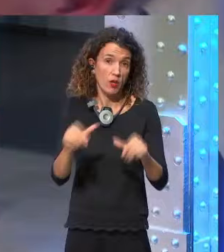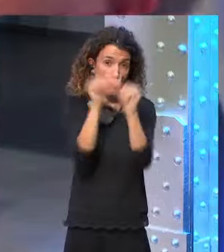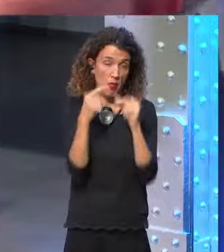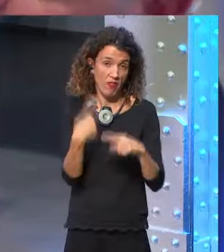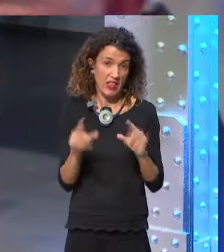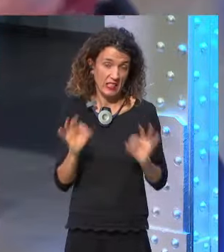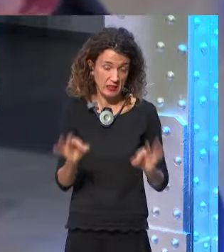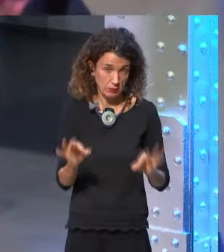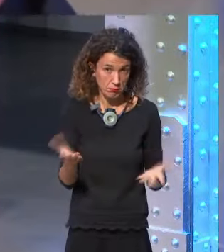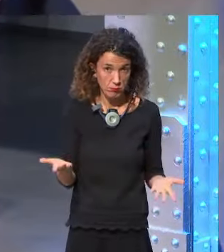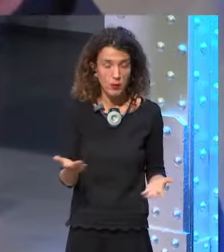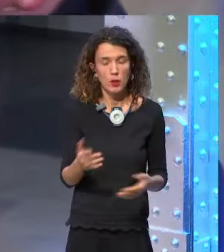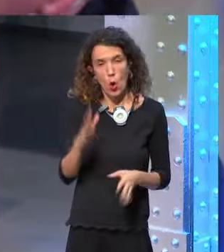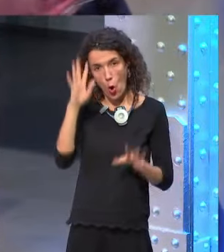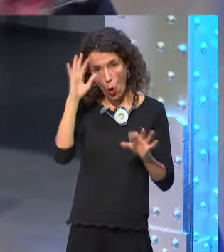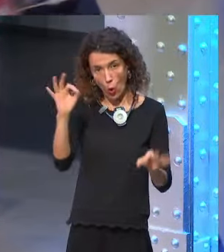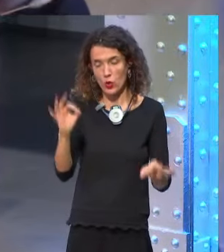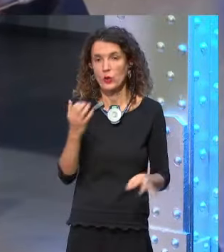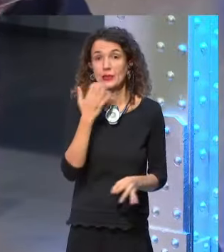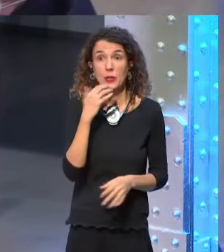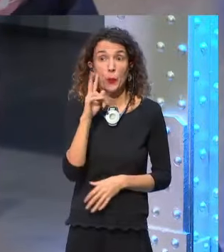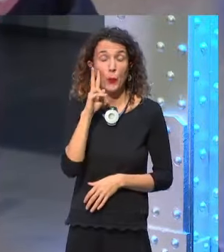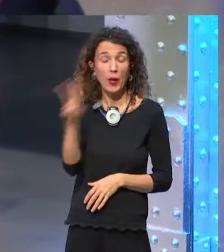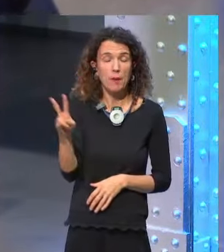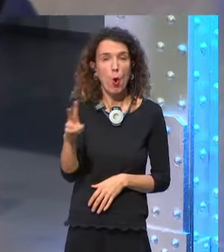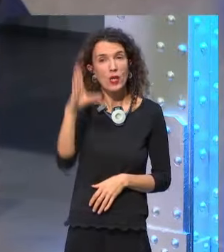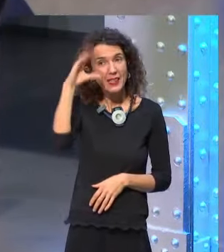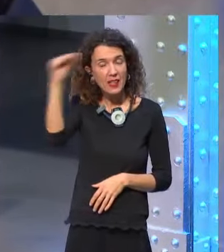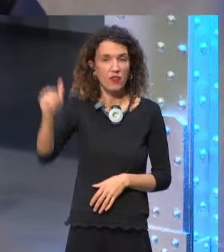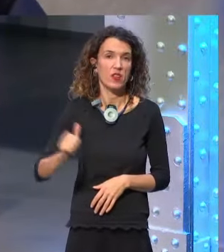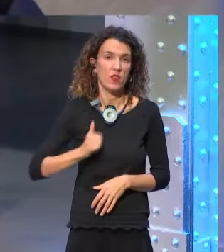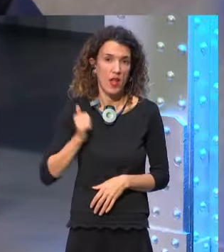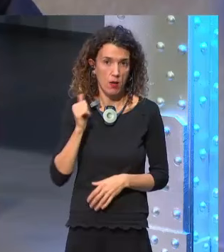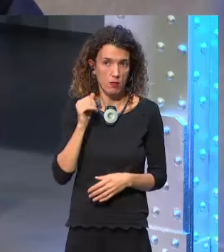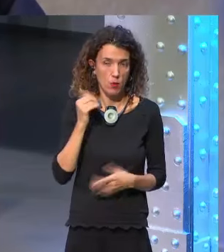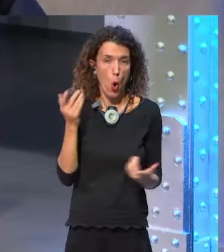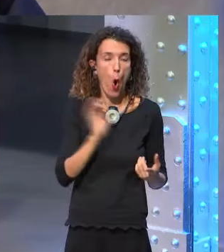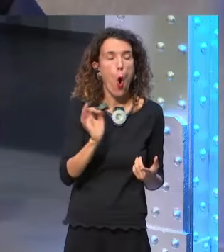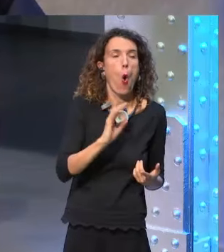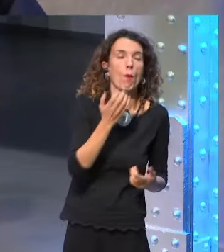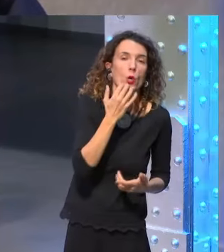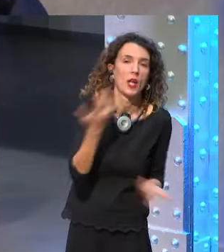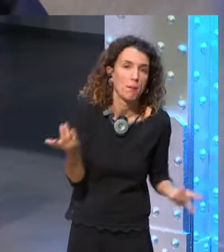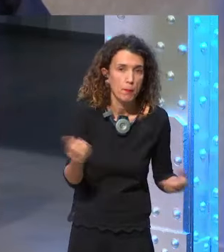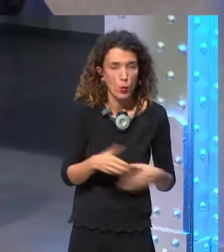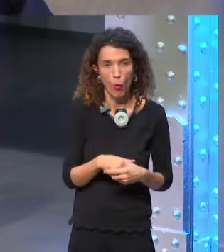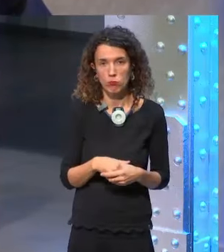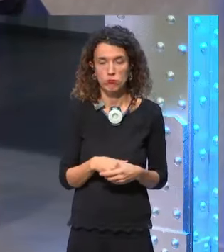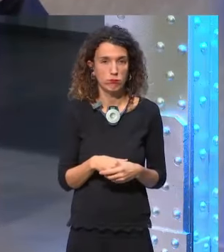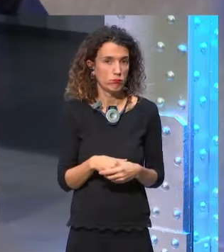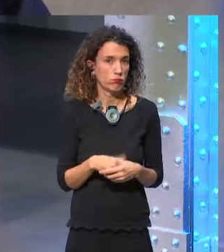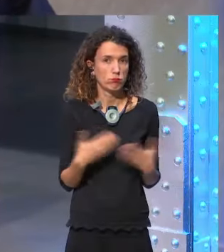to artificial intelligence or all the I don't know, the more